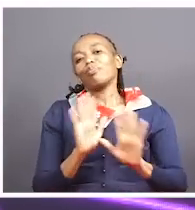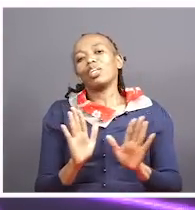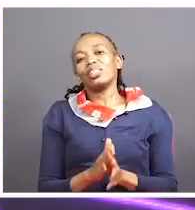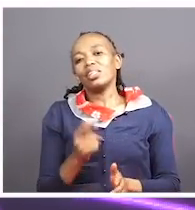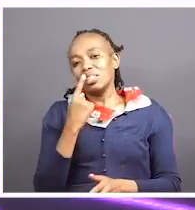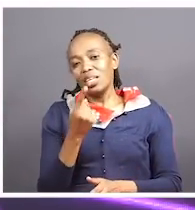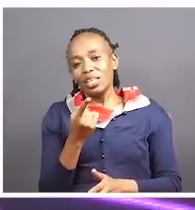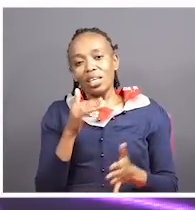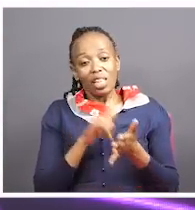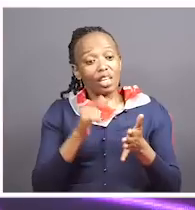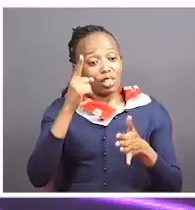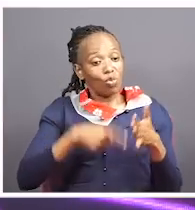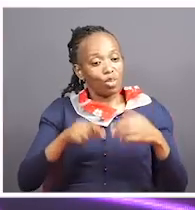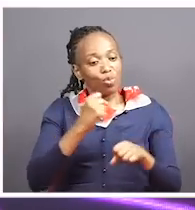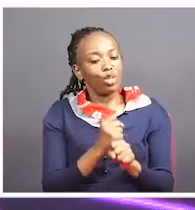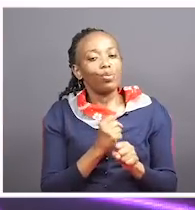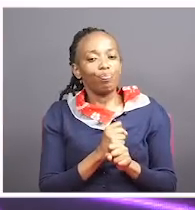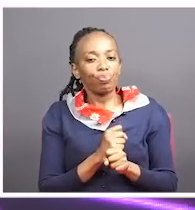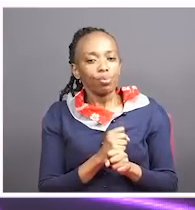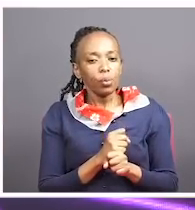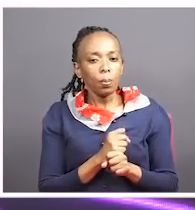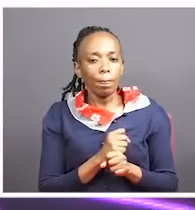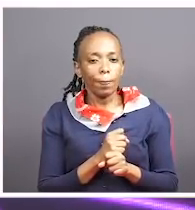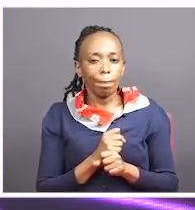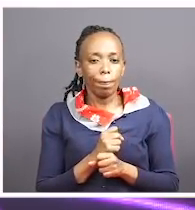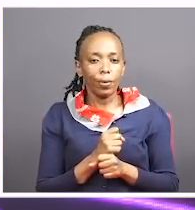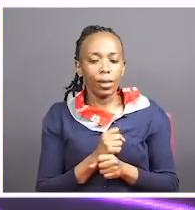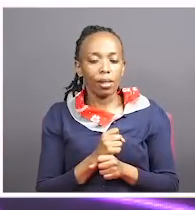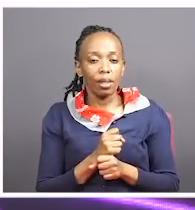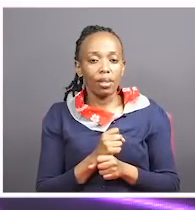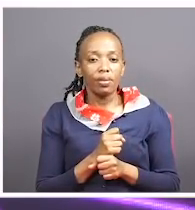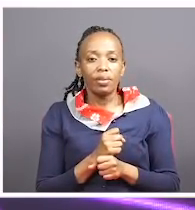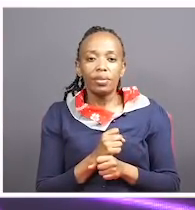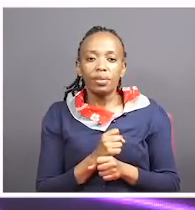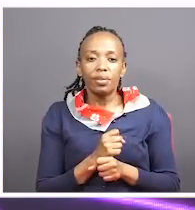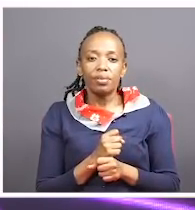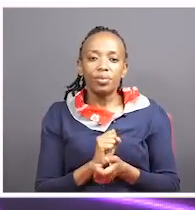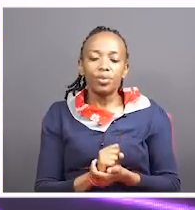smiled. He said, this is the work we do. This is the work we do.